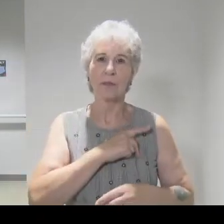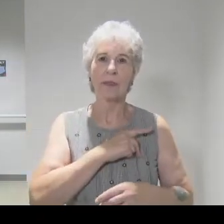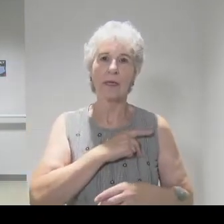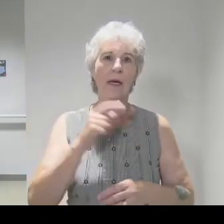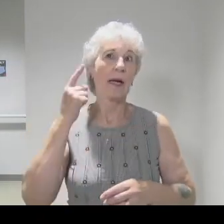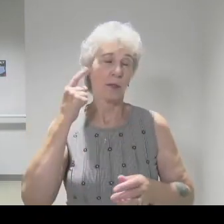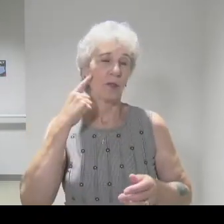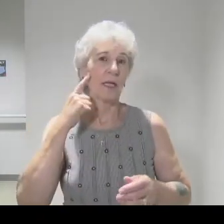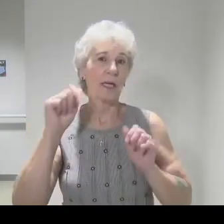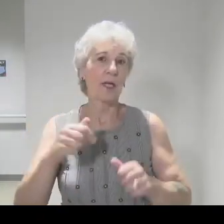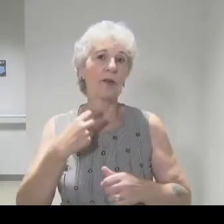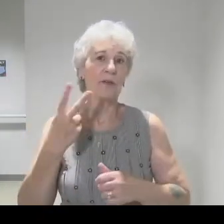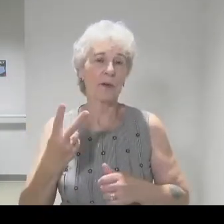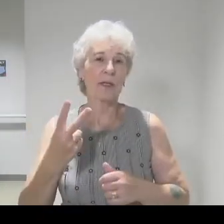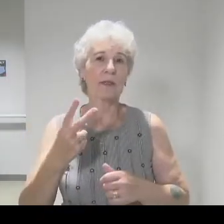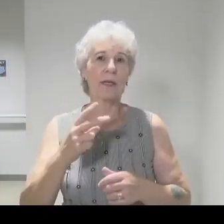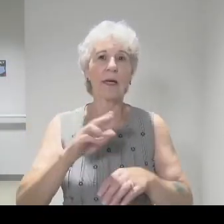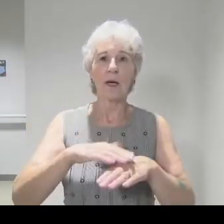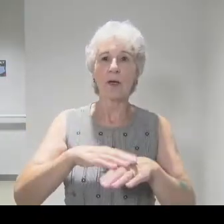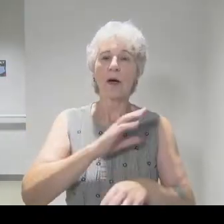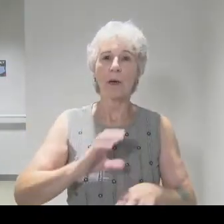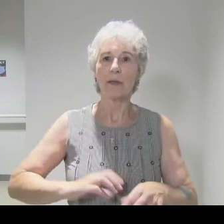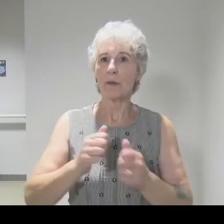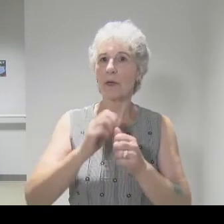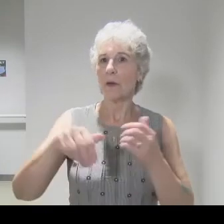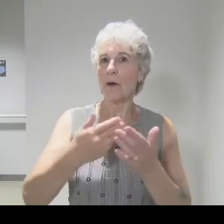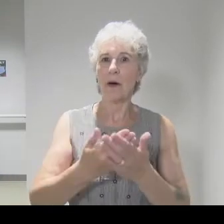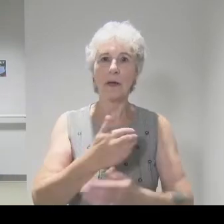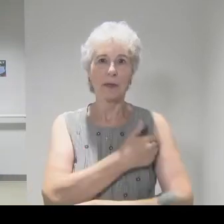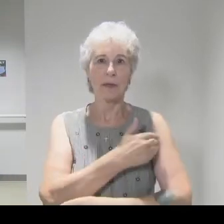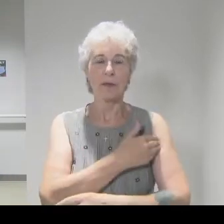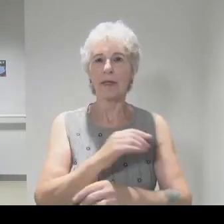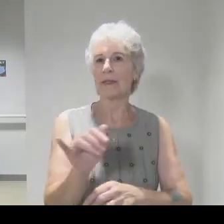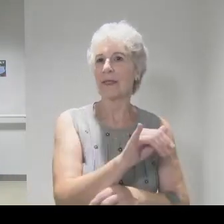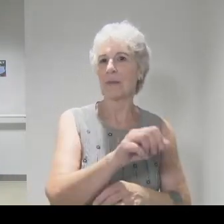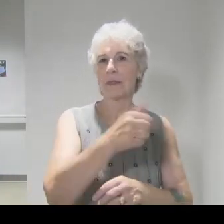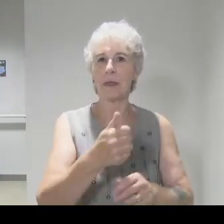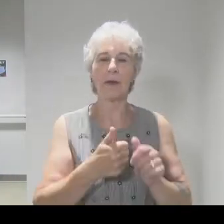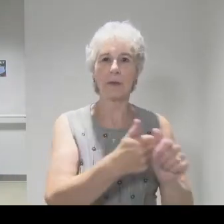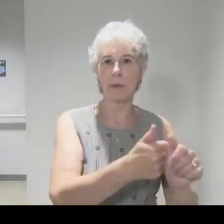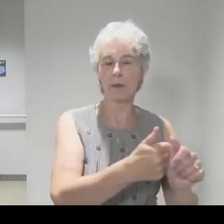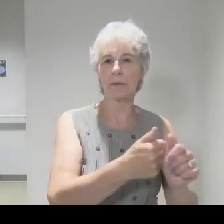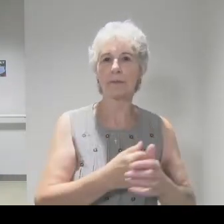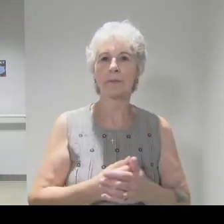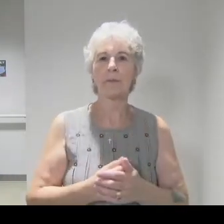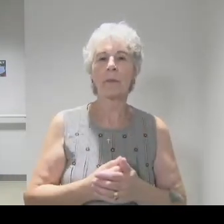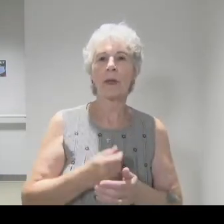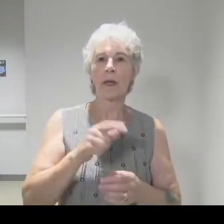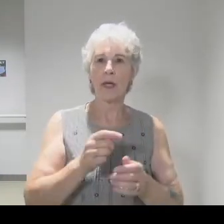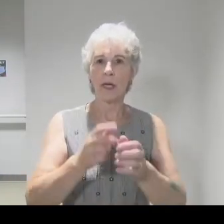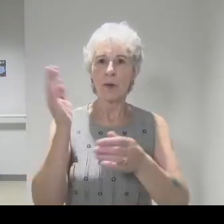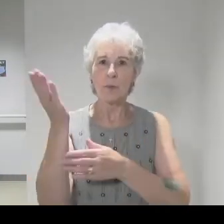called by Christ with all the authority of the other apostles. In 1 Corinthians 9:16 says, he